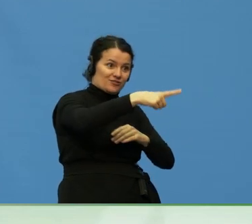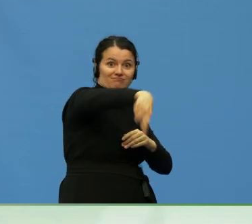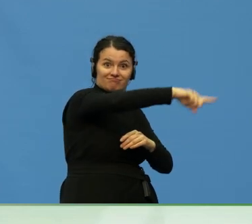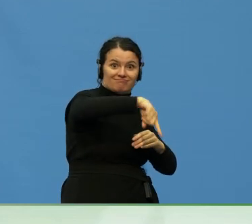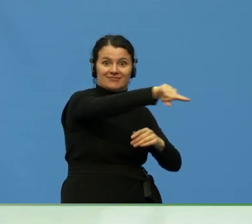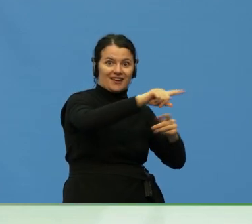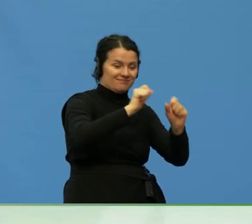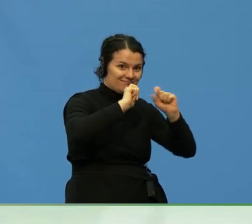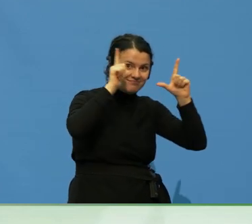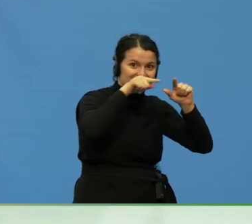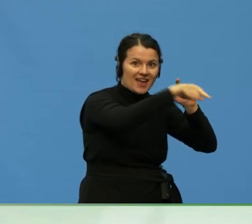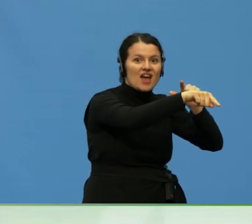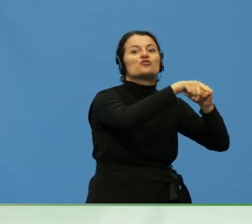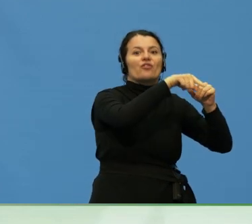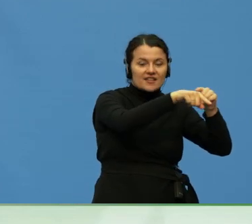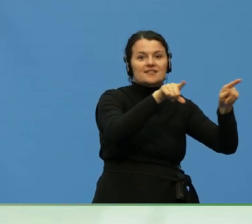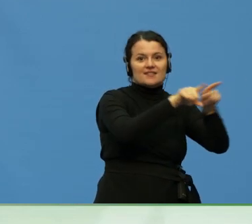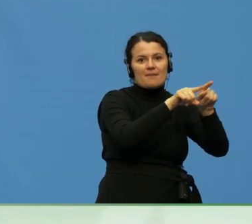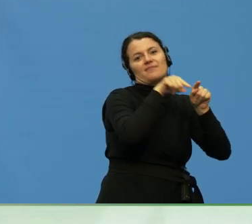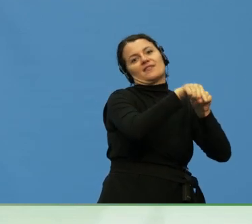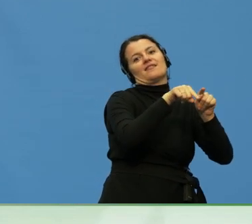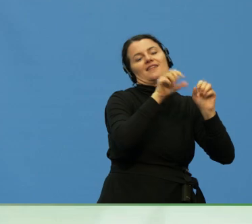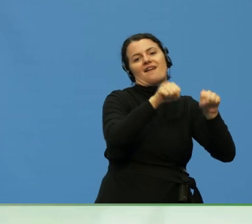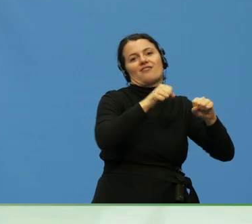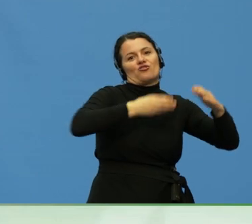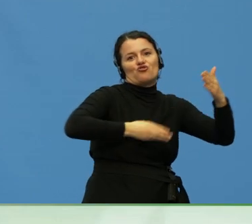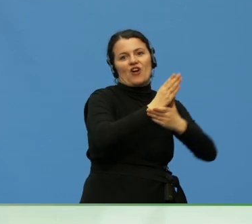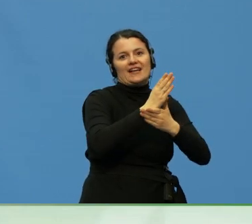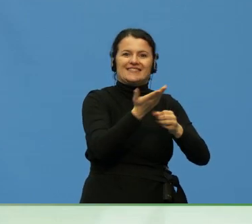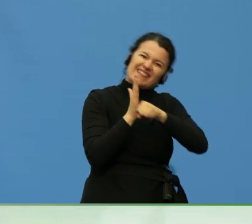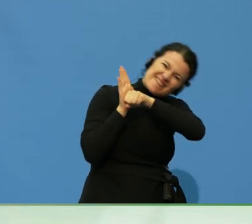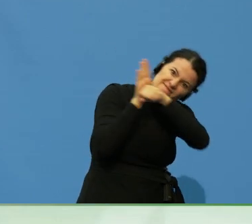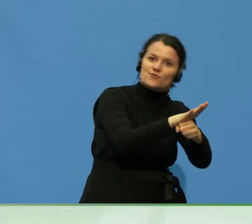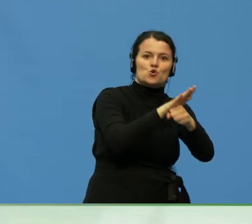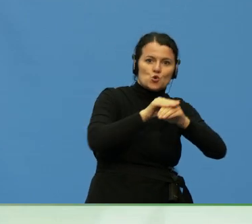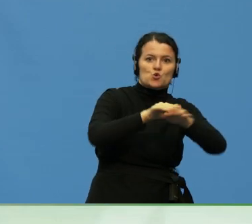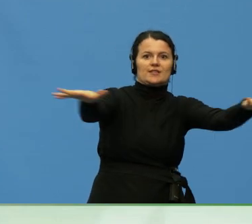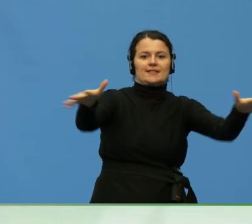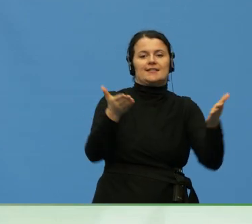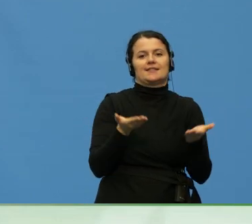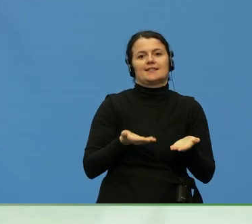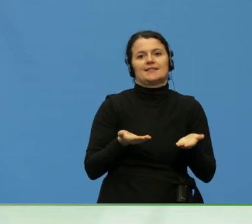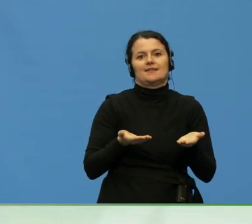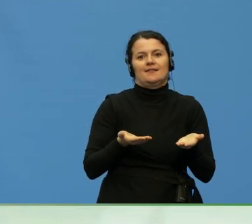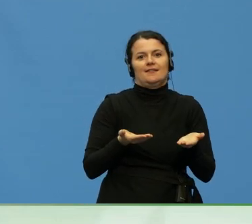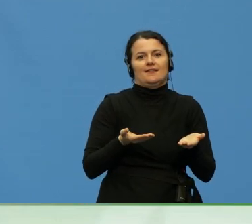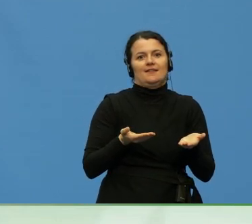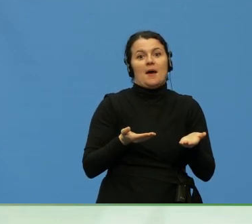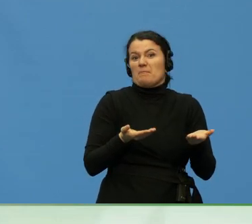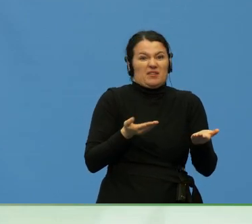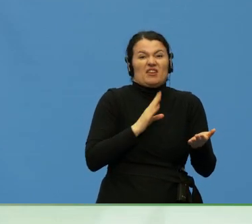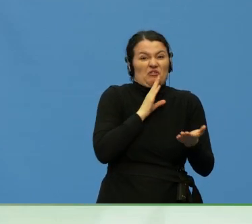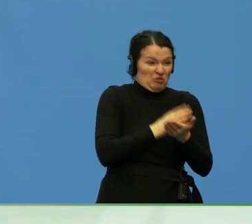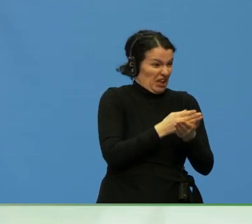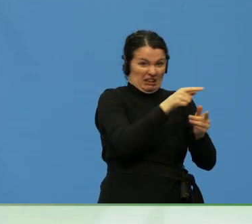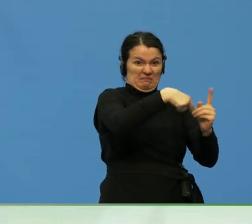actually be enforced. And that's very, very difficult to do if there's no practical